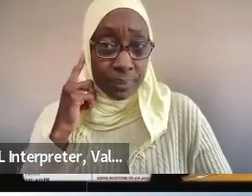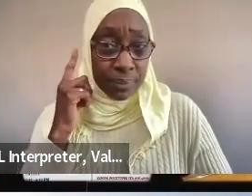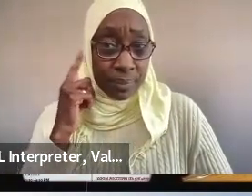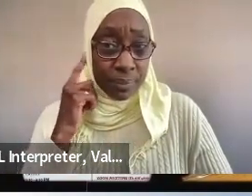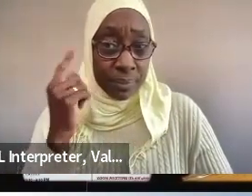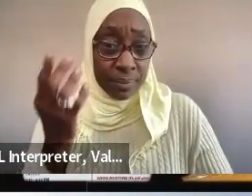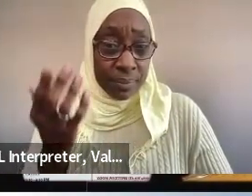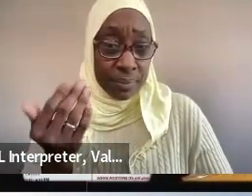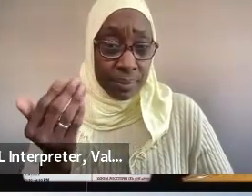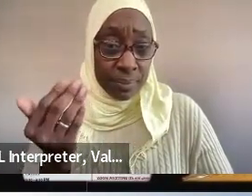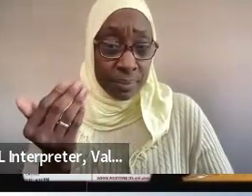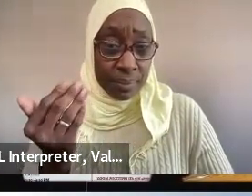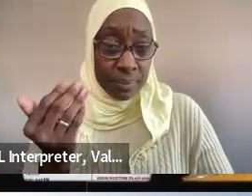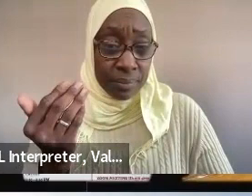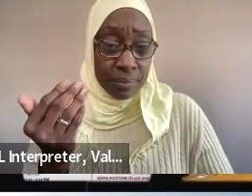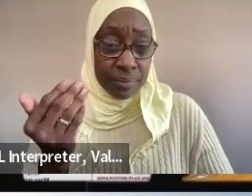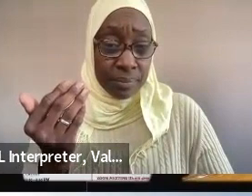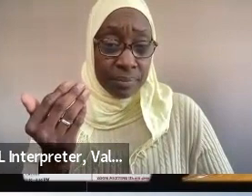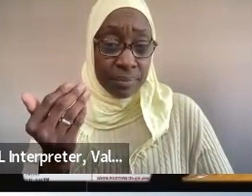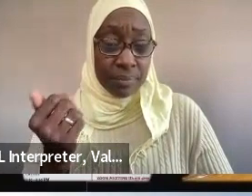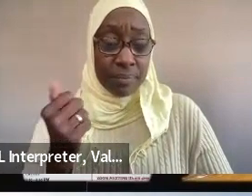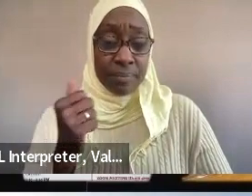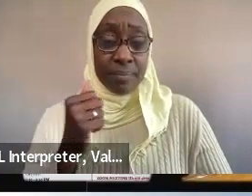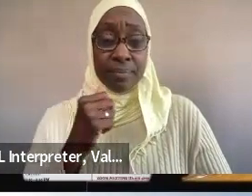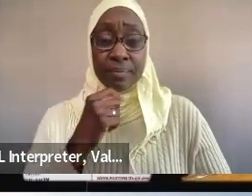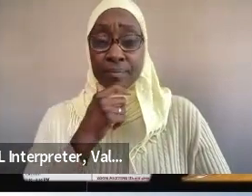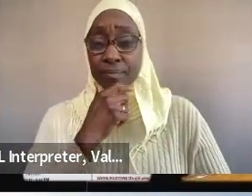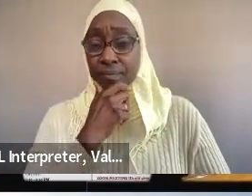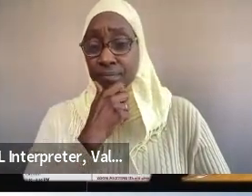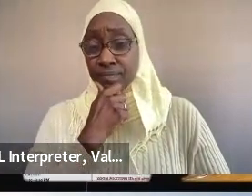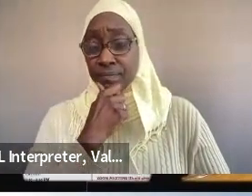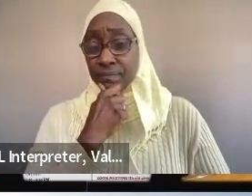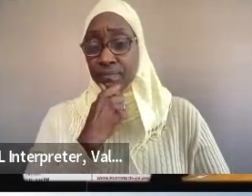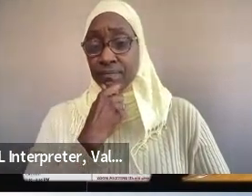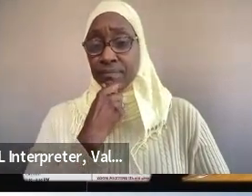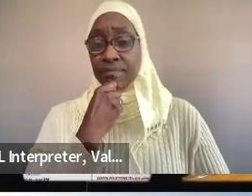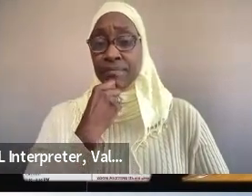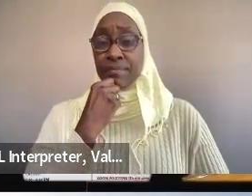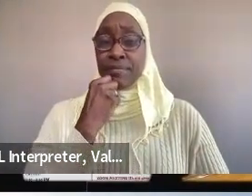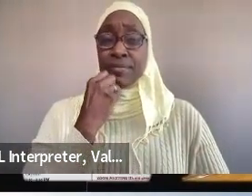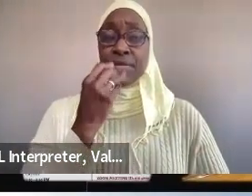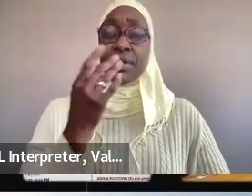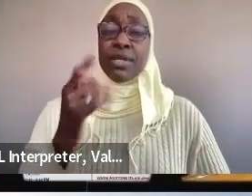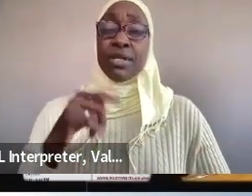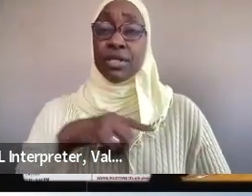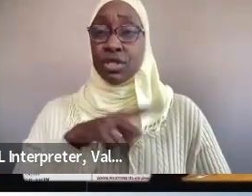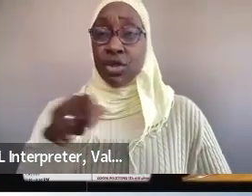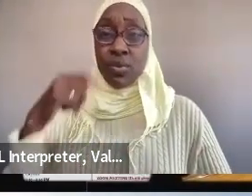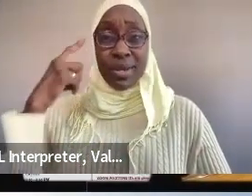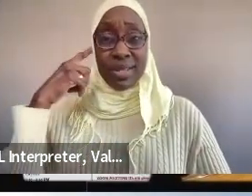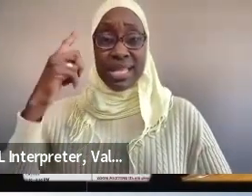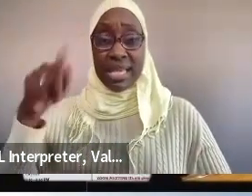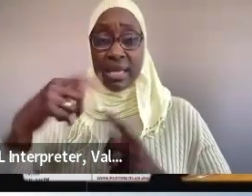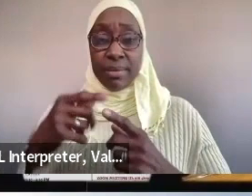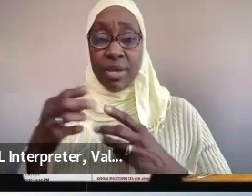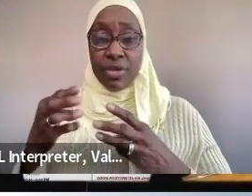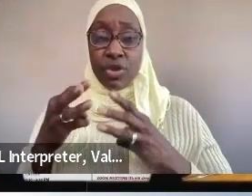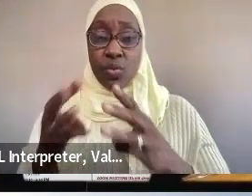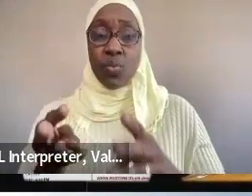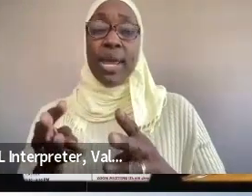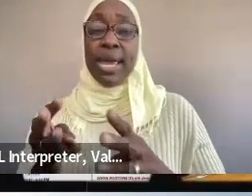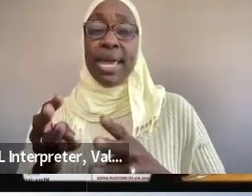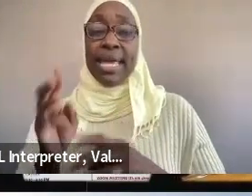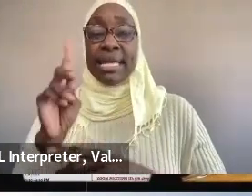Yeah, so sort of thinking about the ways that we really disability justice really looks at a lot of like structural